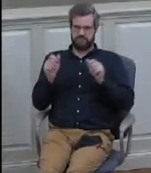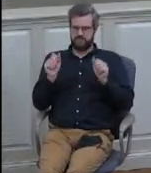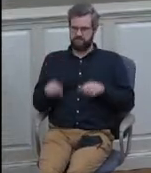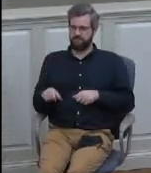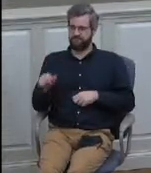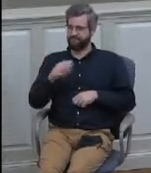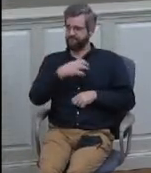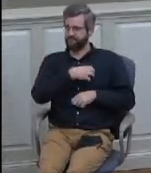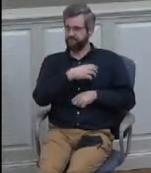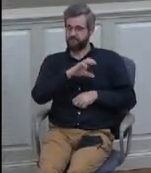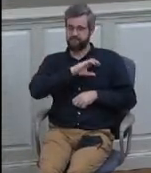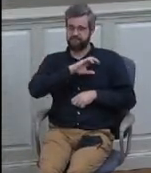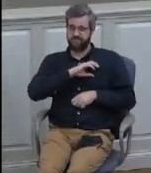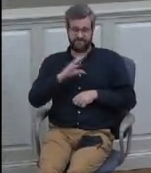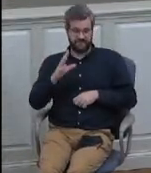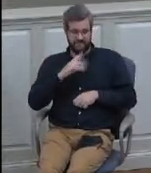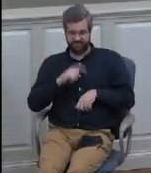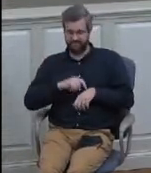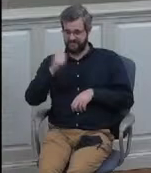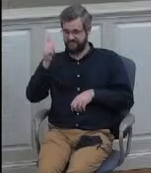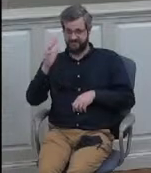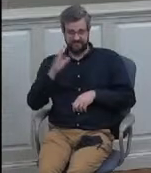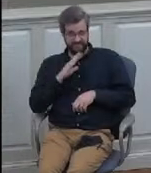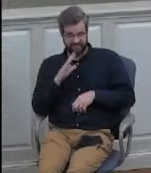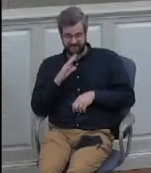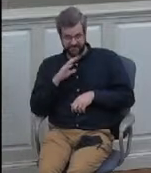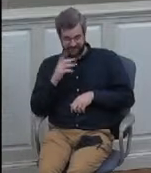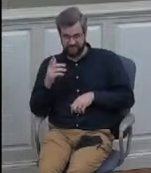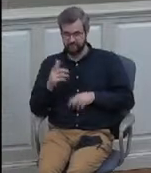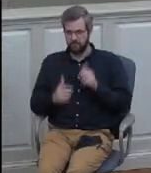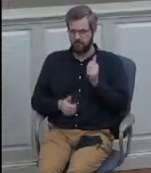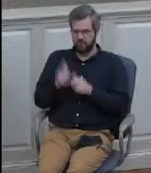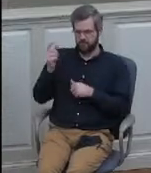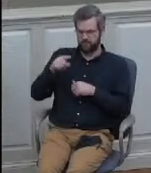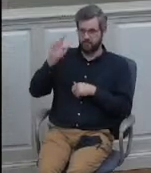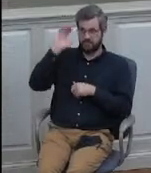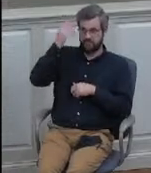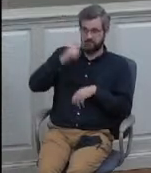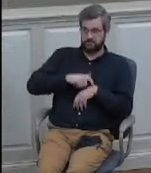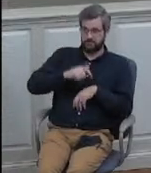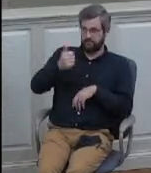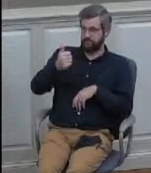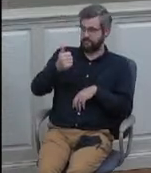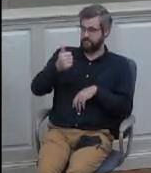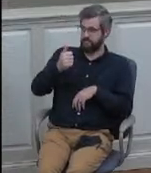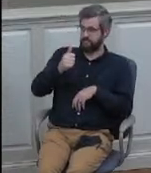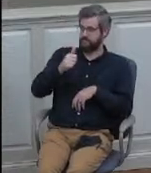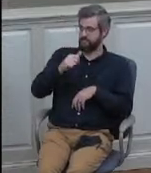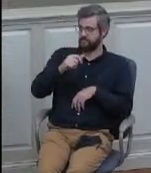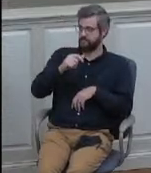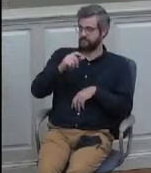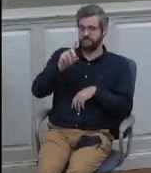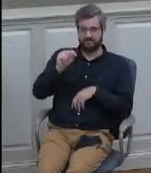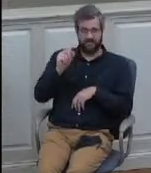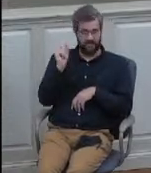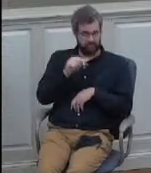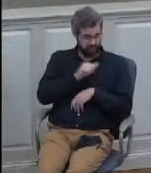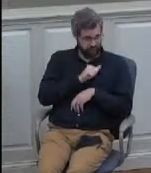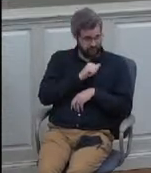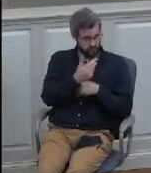and I like to get our workout in the morning. So that's the majority. You want to go to spin class with me at 5:30 a.m.? No,